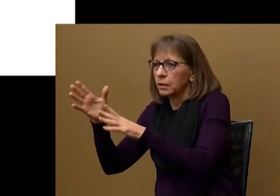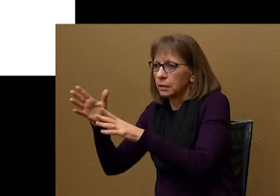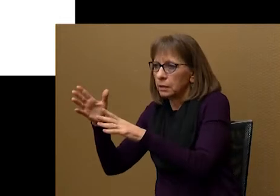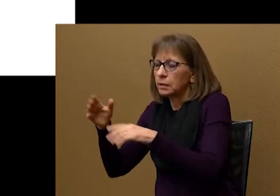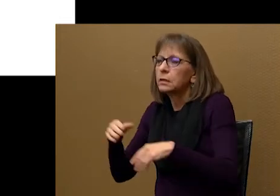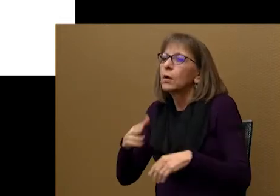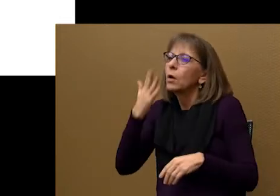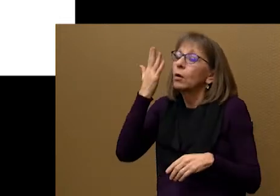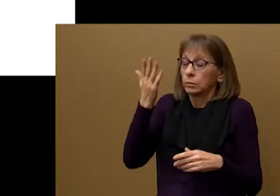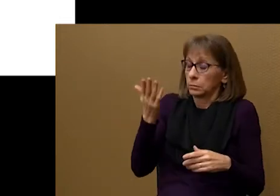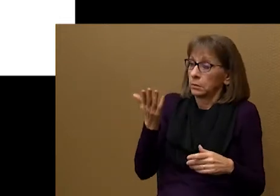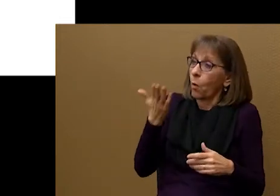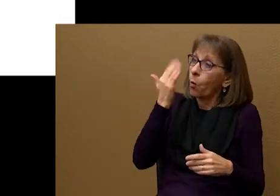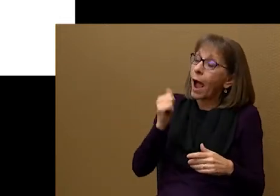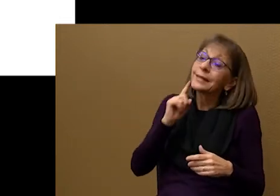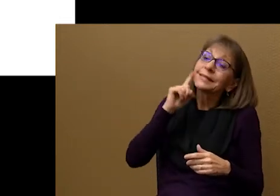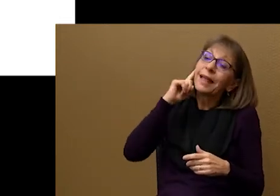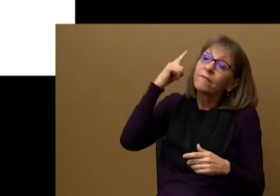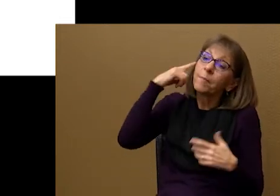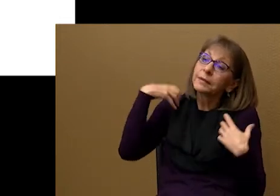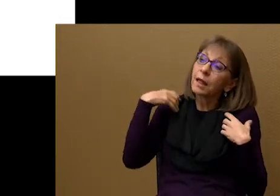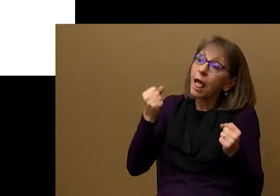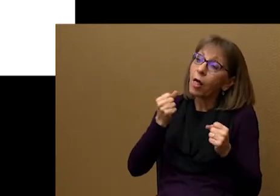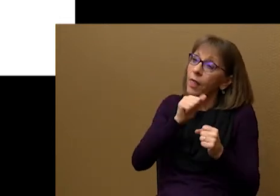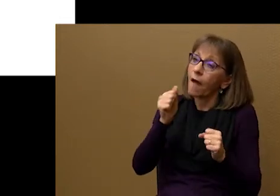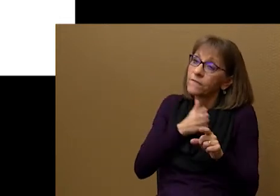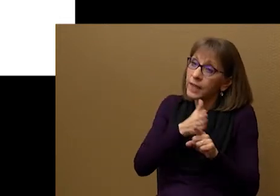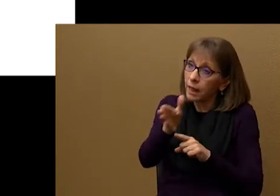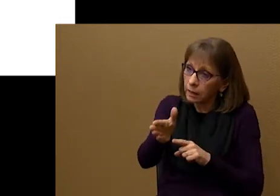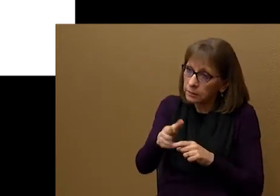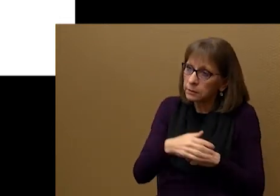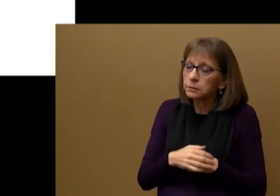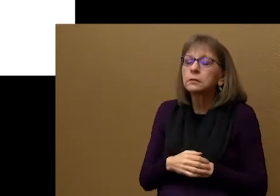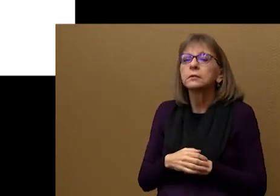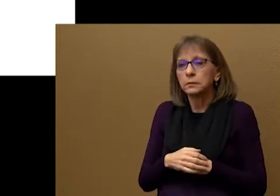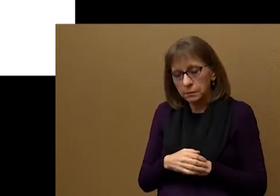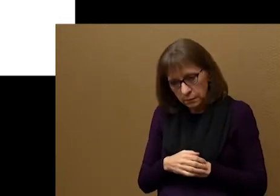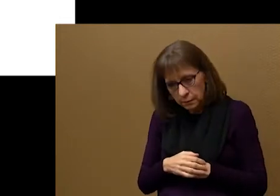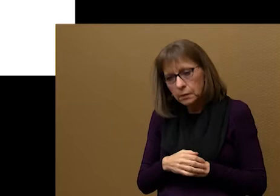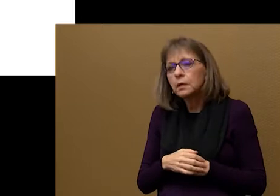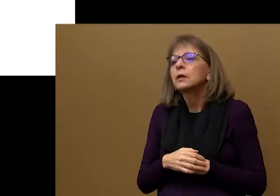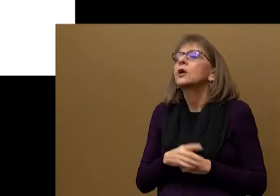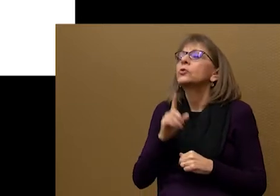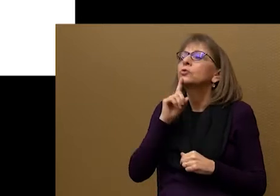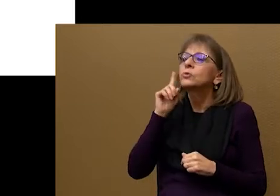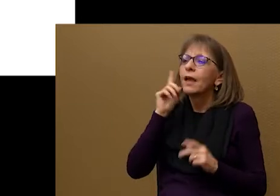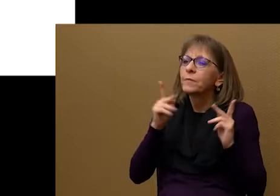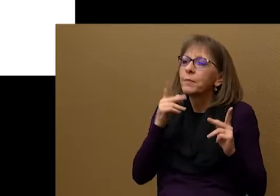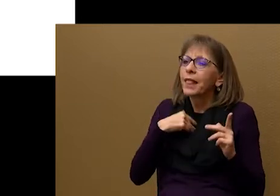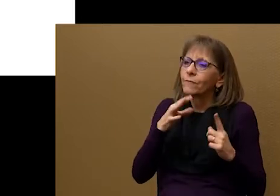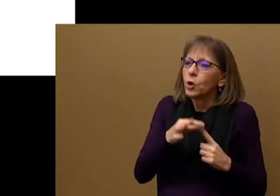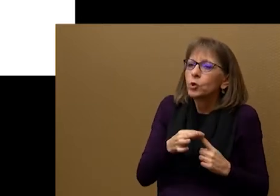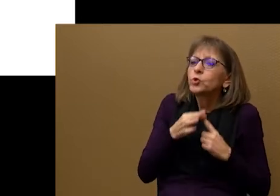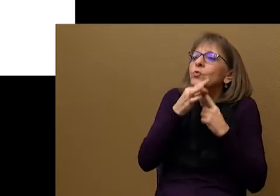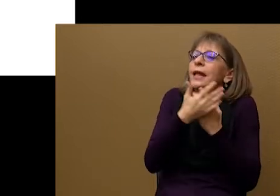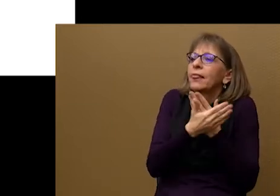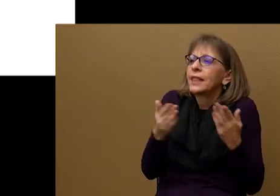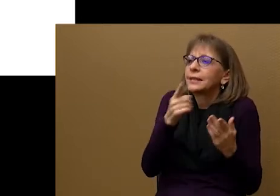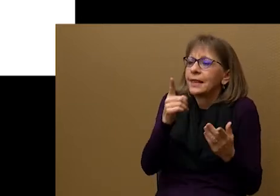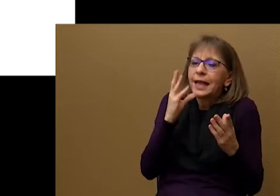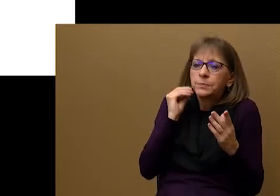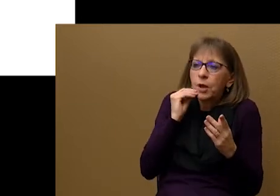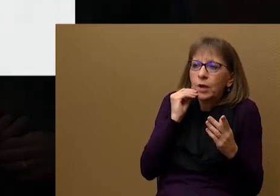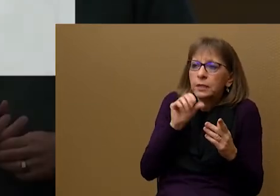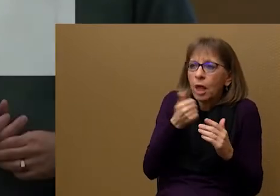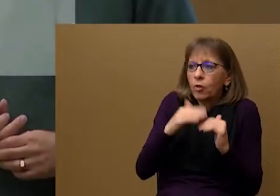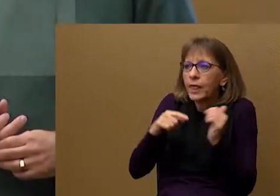whole question is, why is deaf mental health a field? Well, one question is, are there any unique clinical syndromes that deaf people are subject to that hearing people are